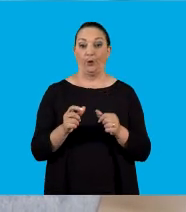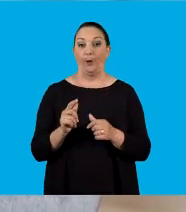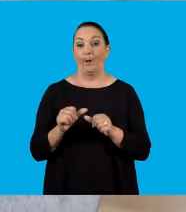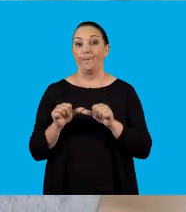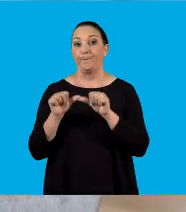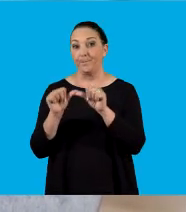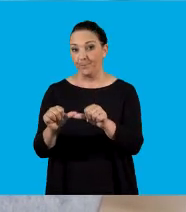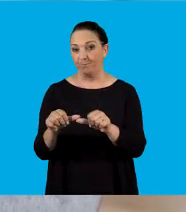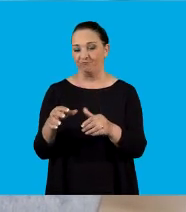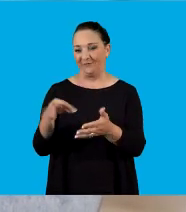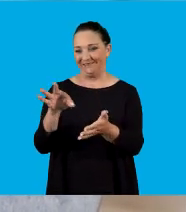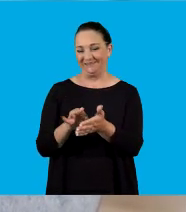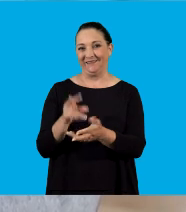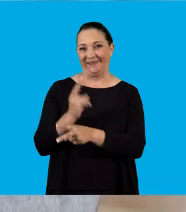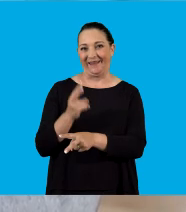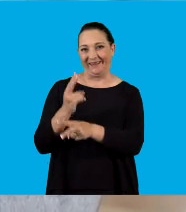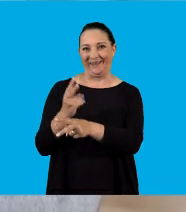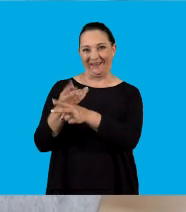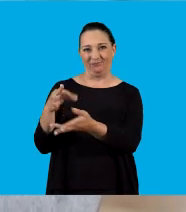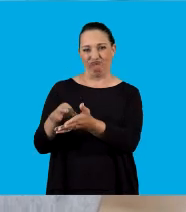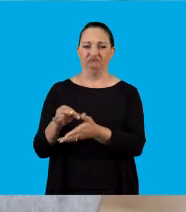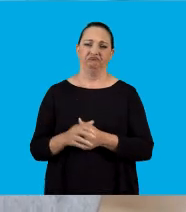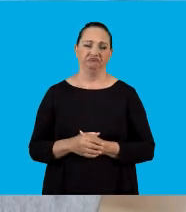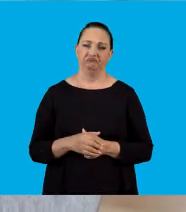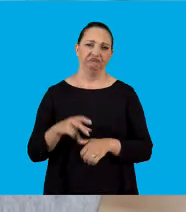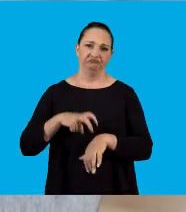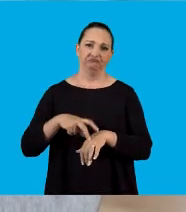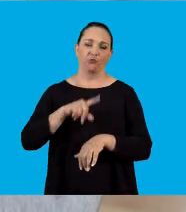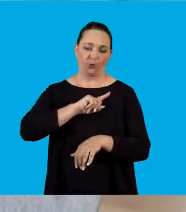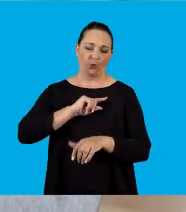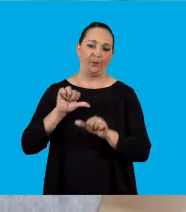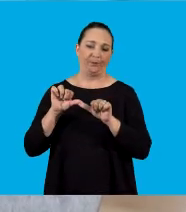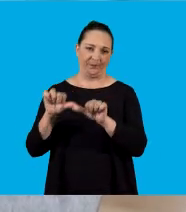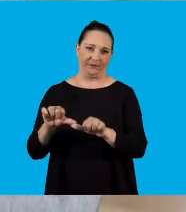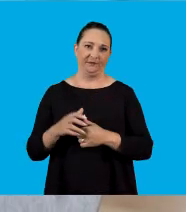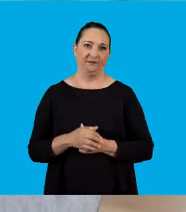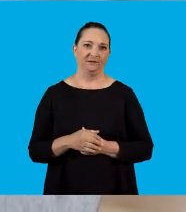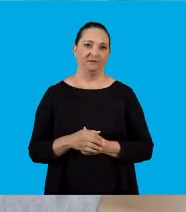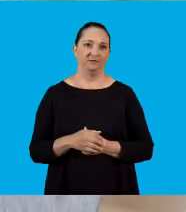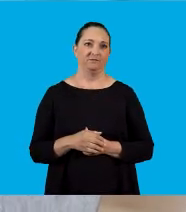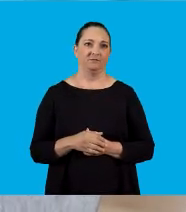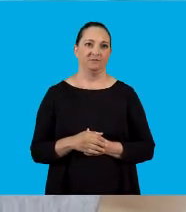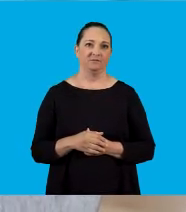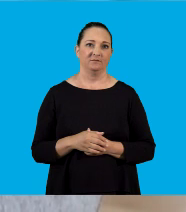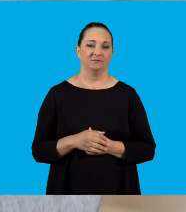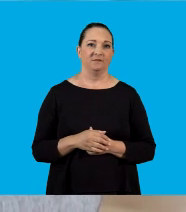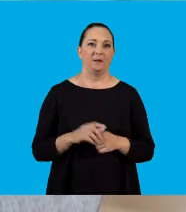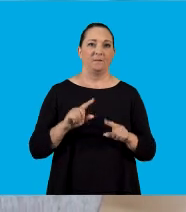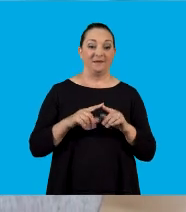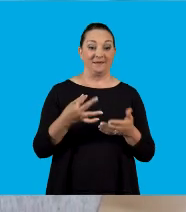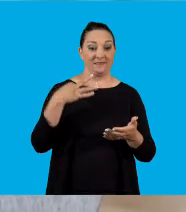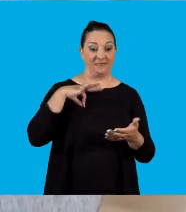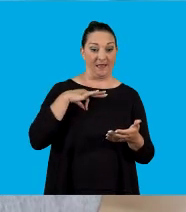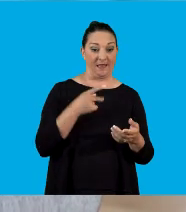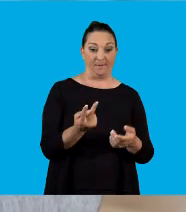any contract there. You are employed on a permanent basis. So definitely even the salaries are not going to be the same, because even the deductions and all those,